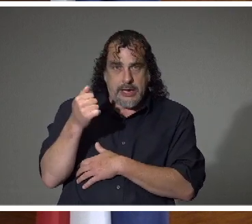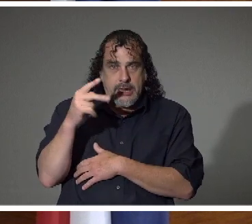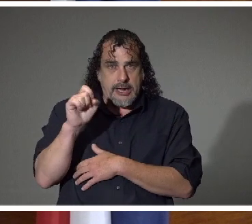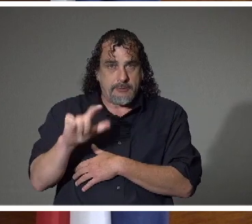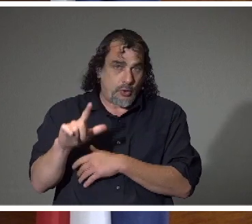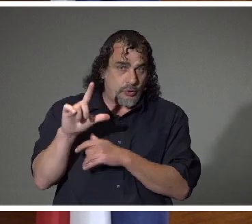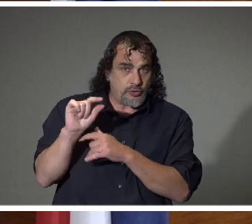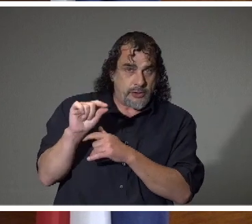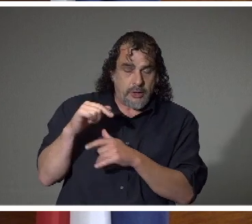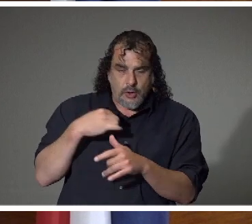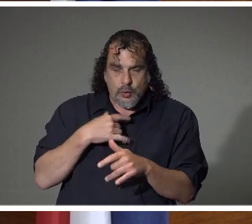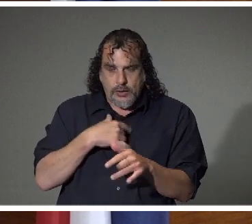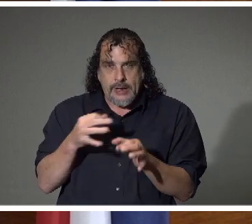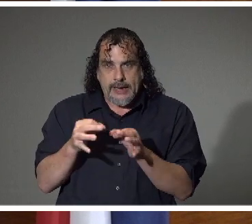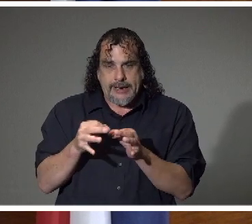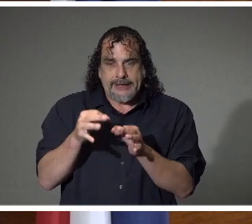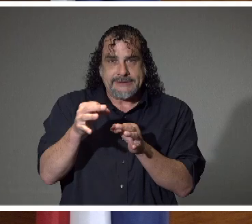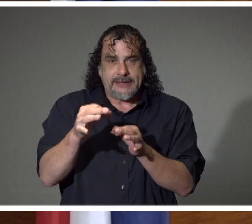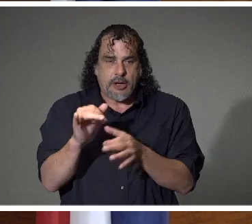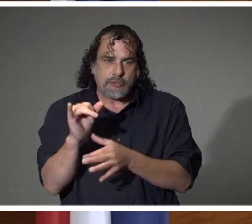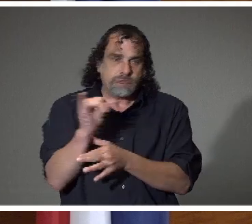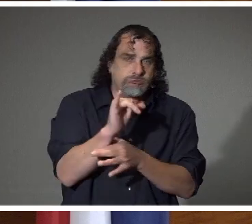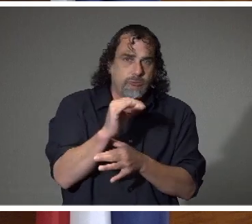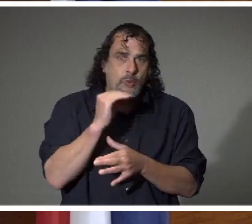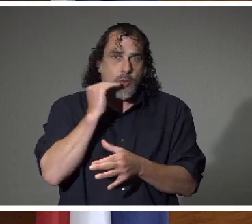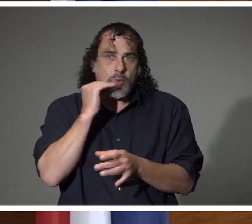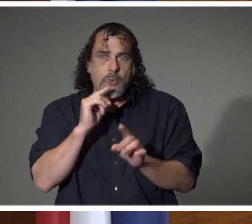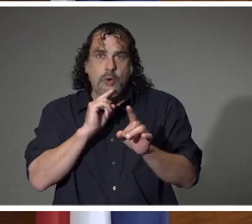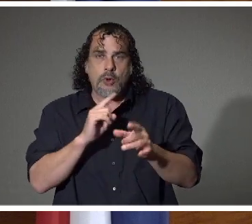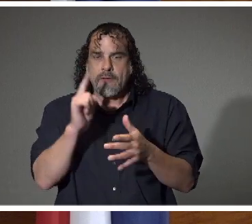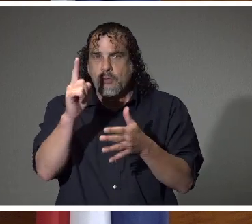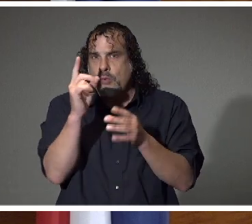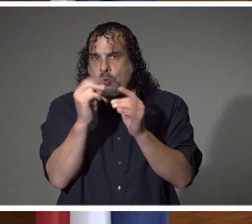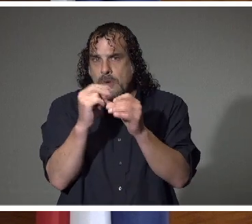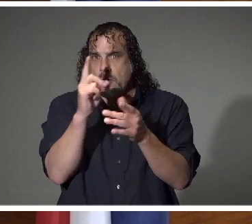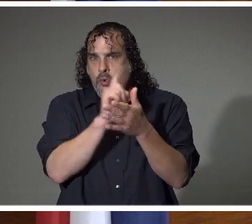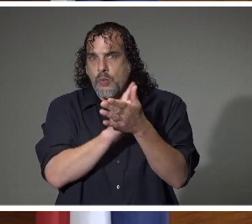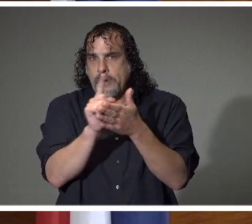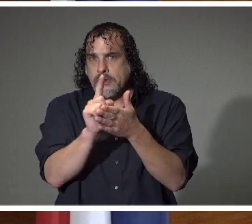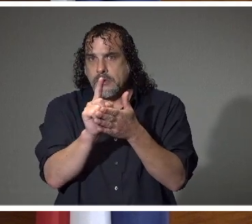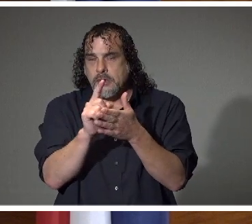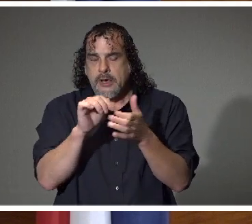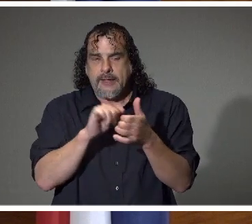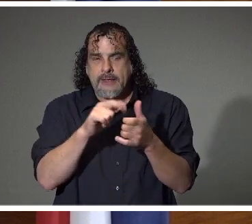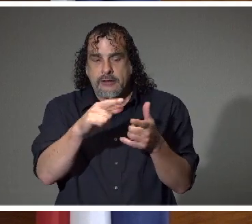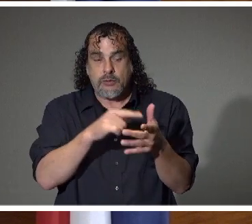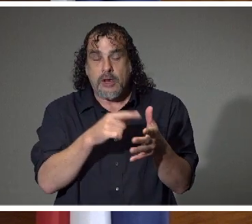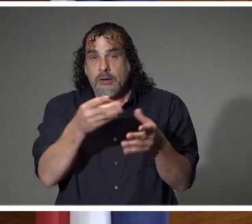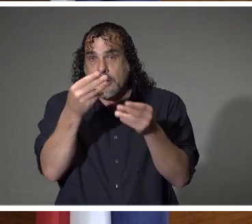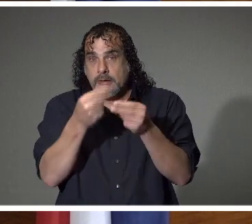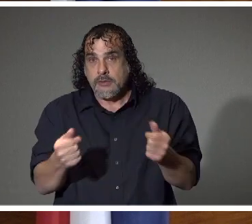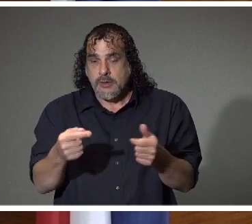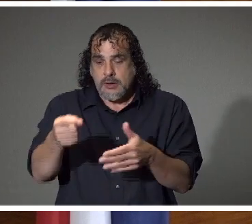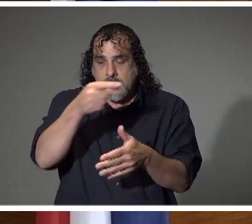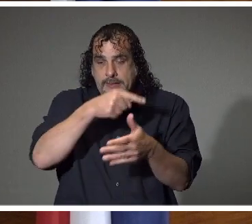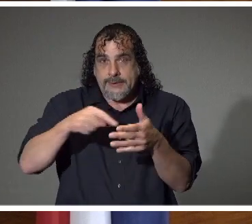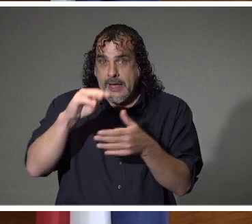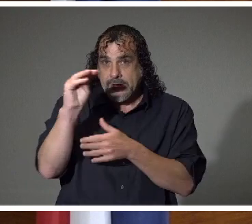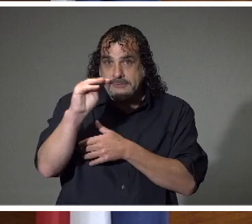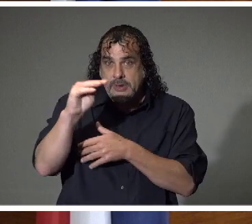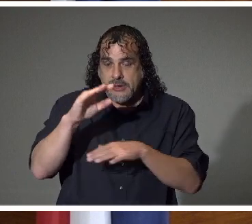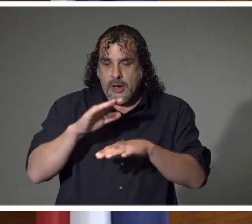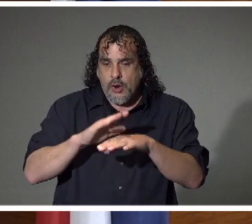we did extend our shelter-in-place order for 1 week. It is now set to expire on Monday, April